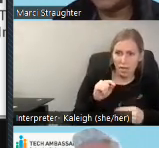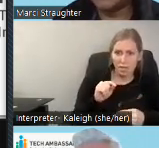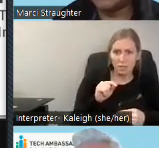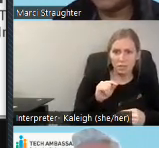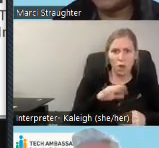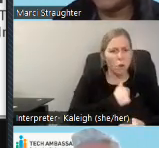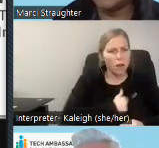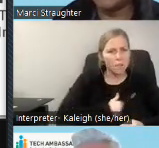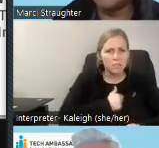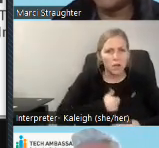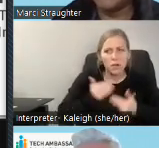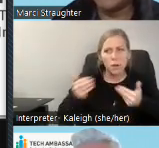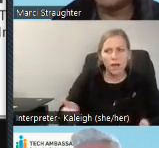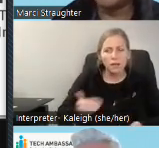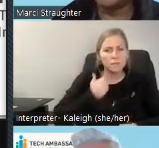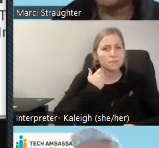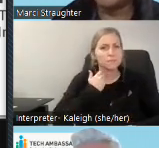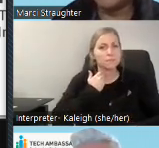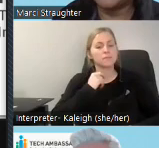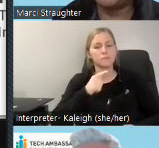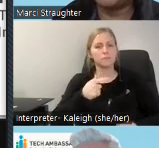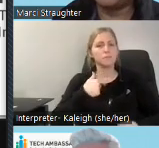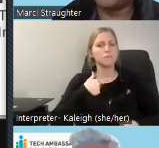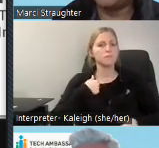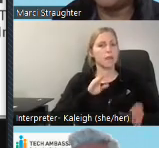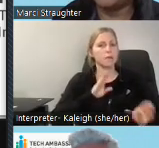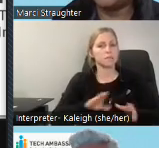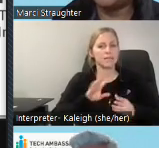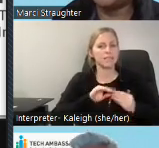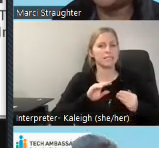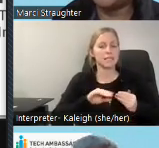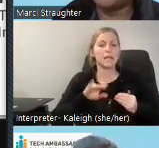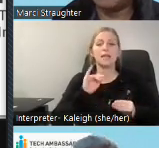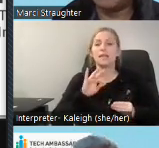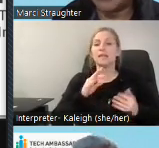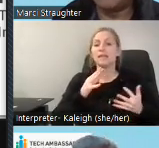sorry. I was gonna ahead. say, if you want